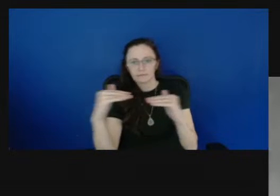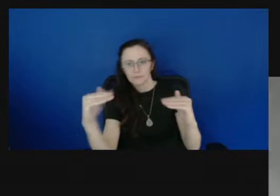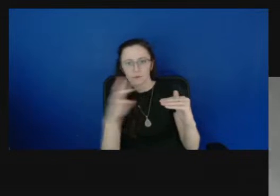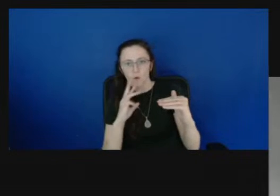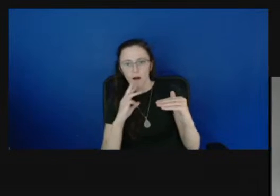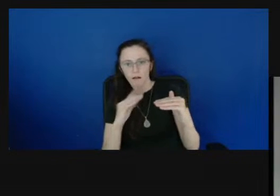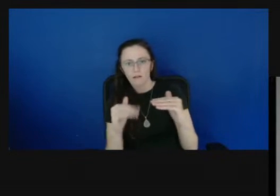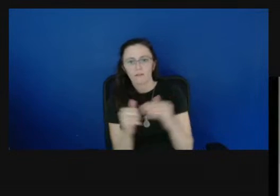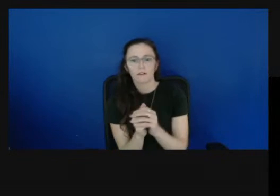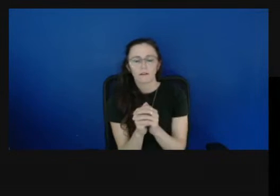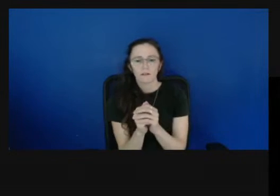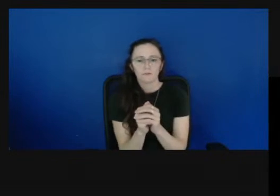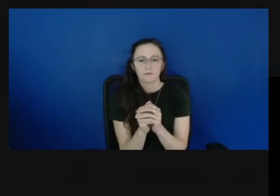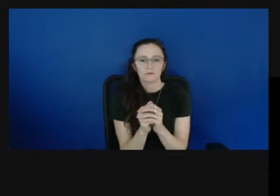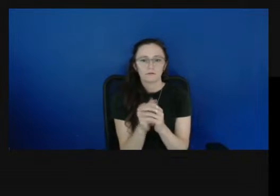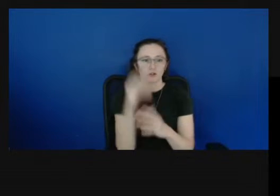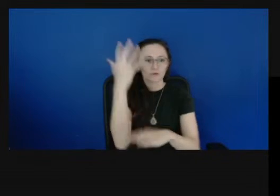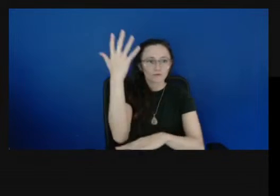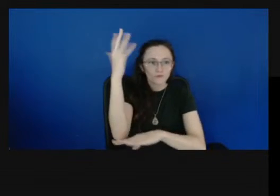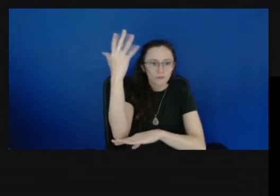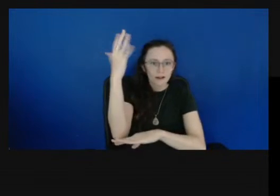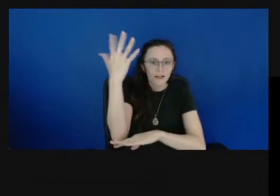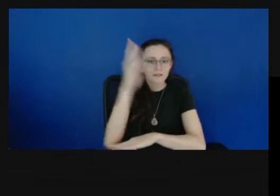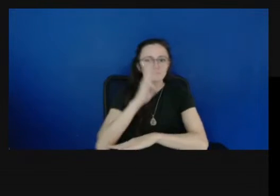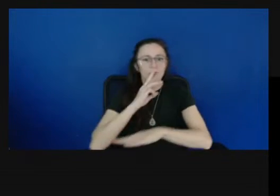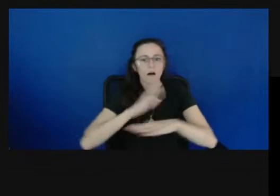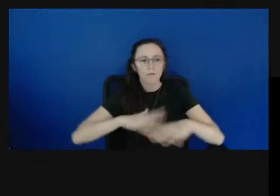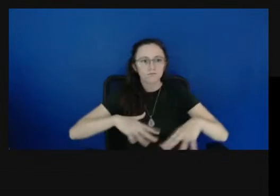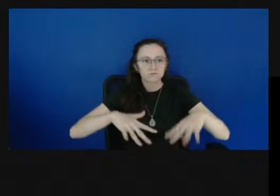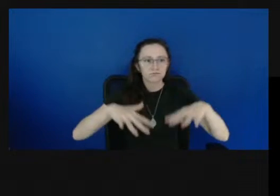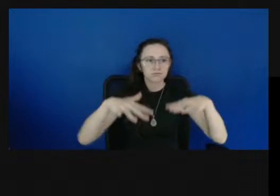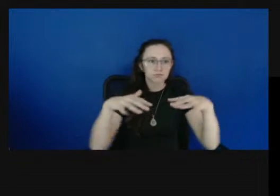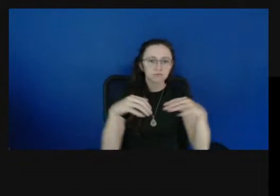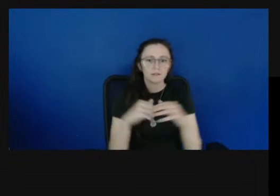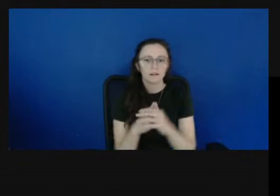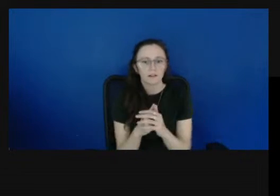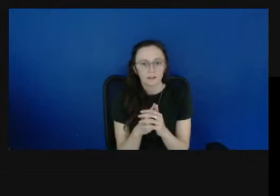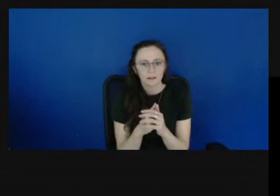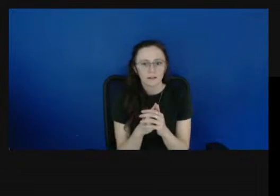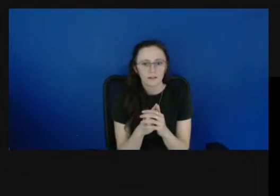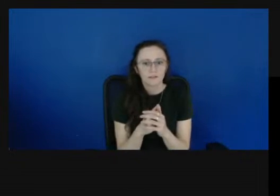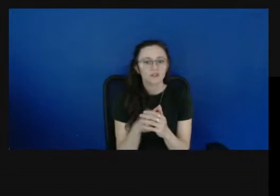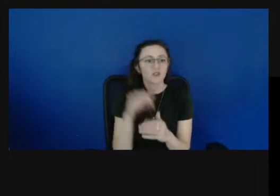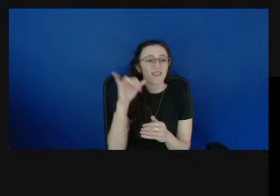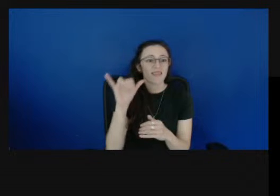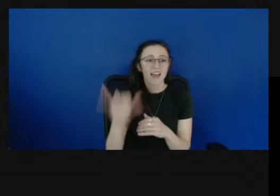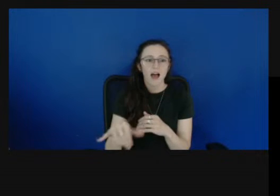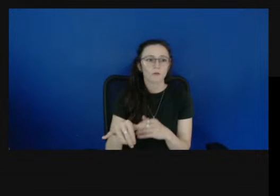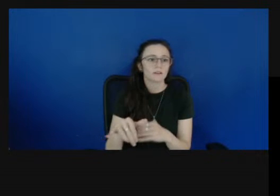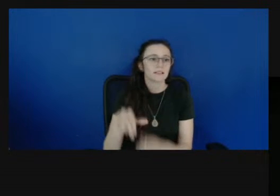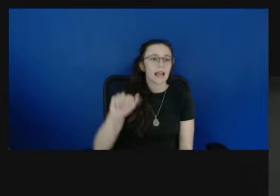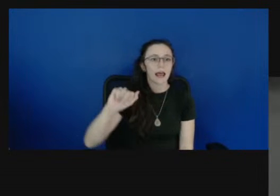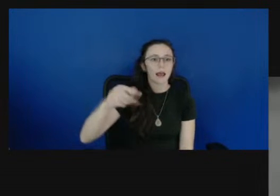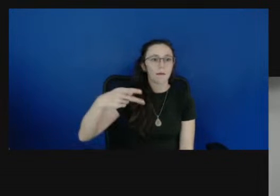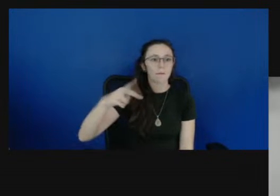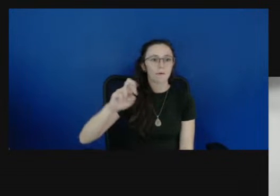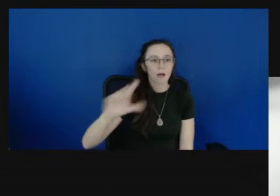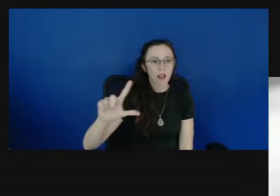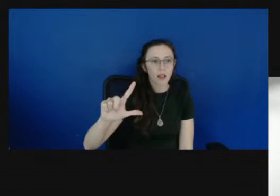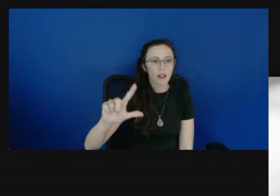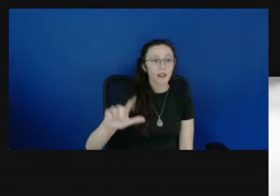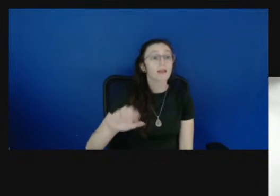swim around them after this event. This was in late April, and on May 10th